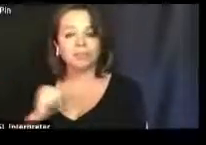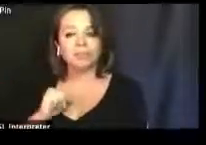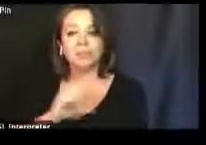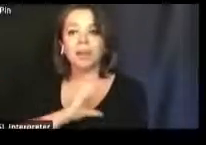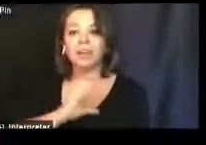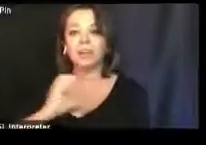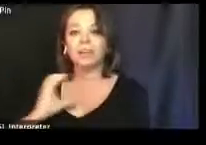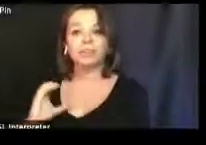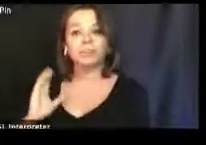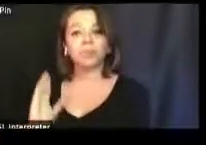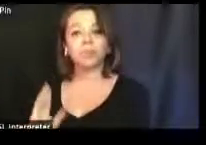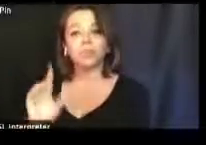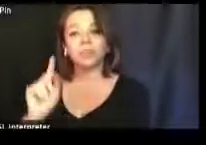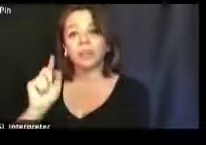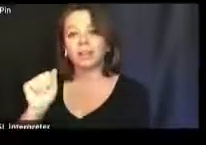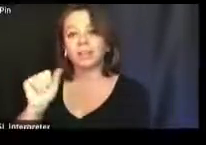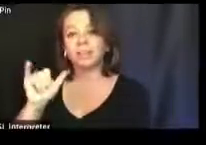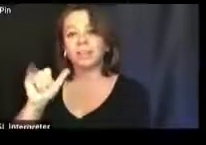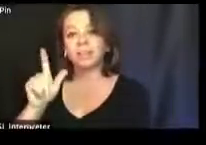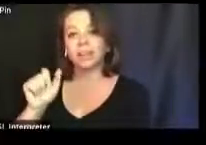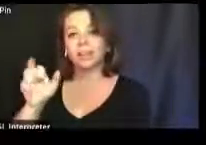and Commissioner Taylor.